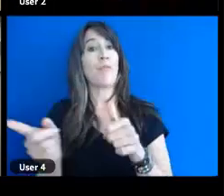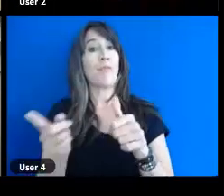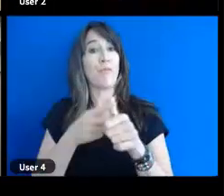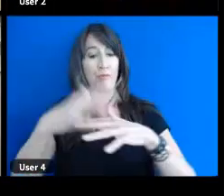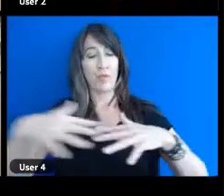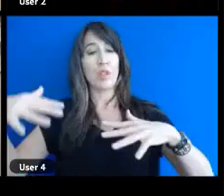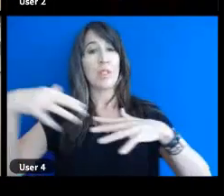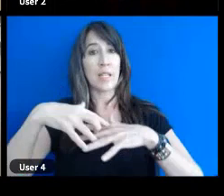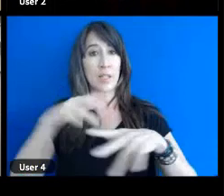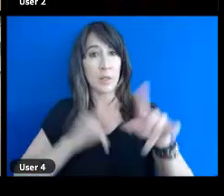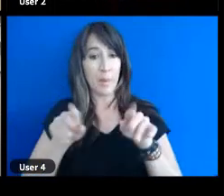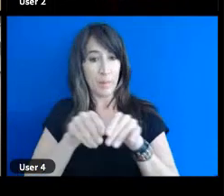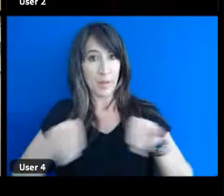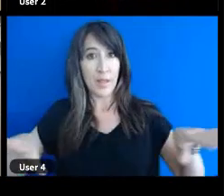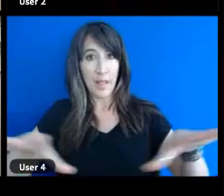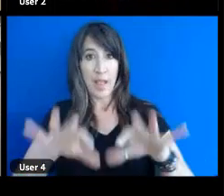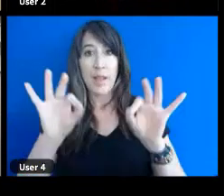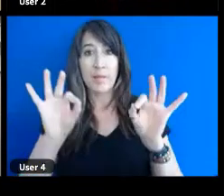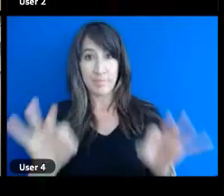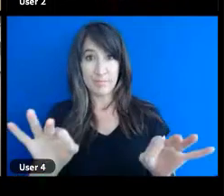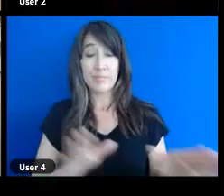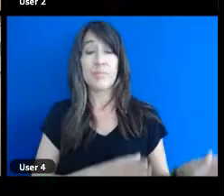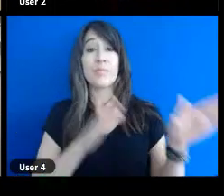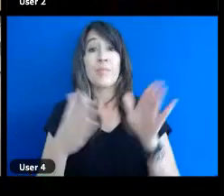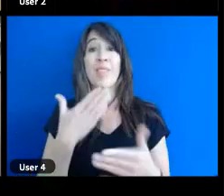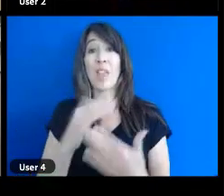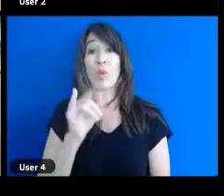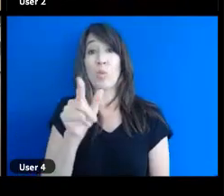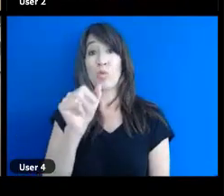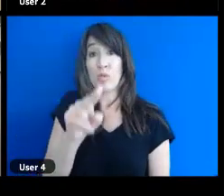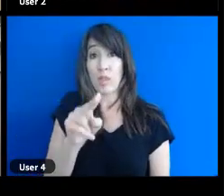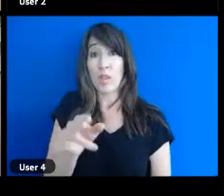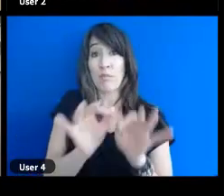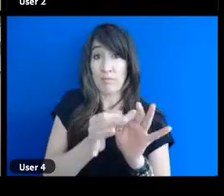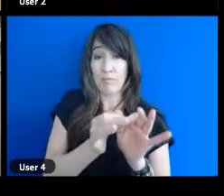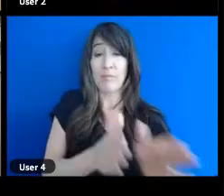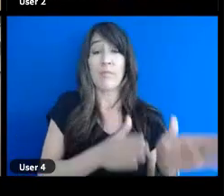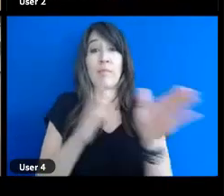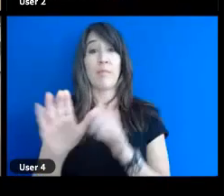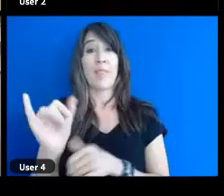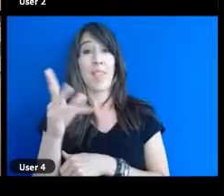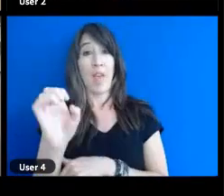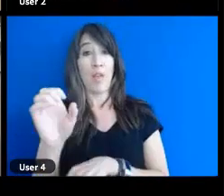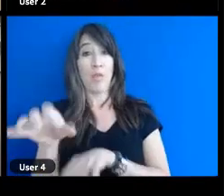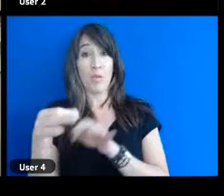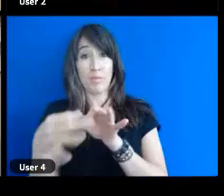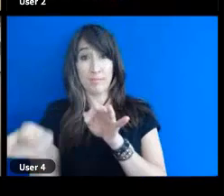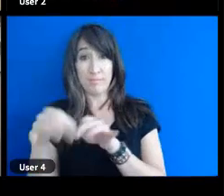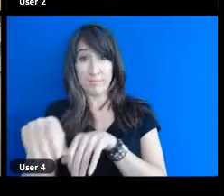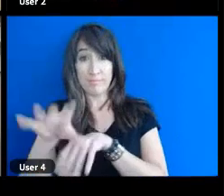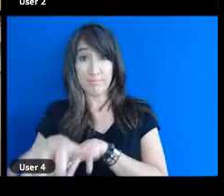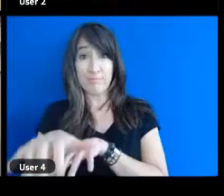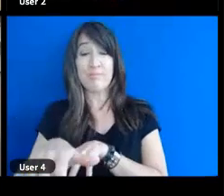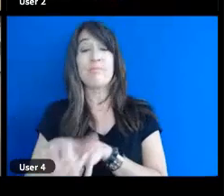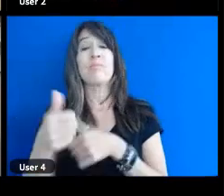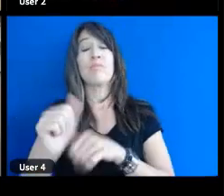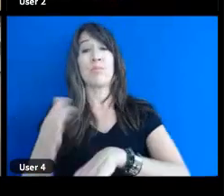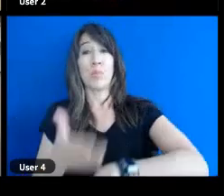Nations. Thank you to Jillian and to Catherine, who are helping improve our accessibility of this webinar today